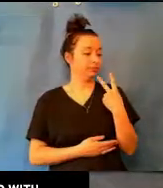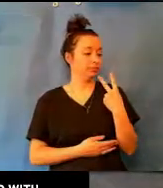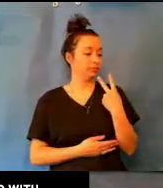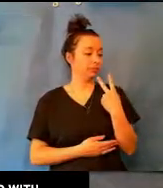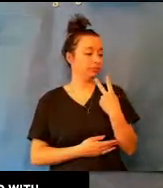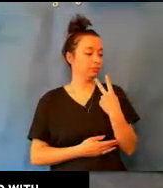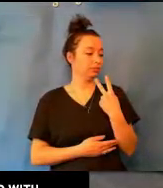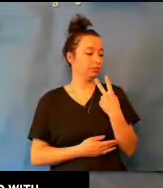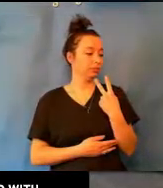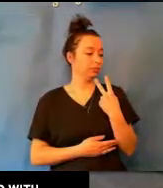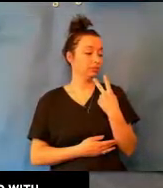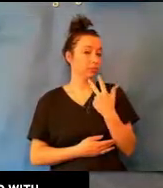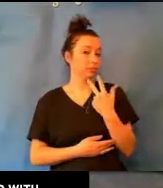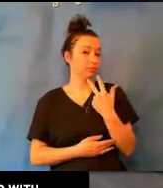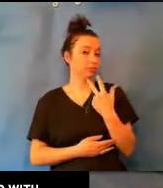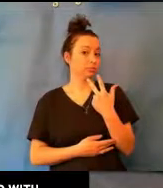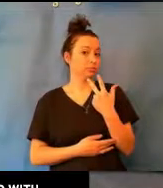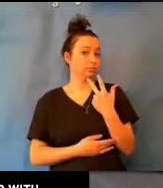2, 3,